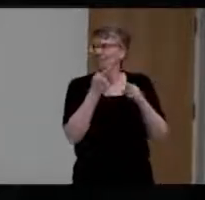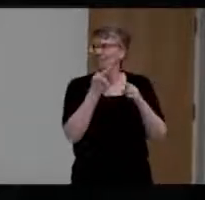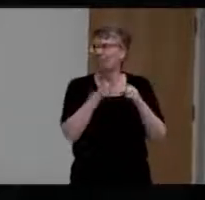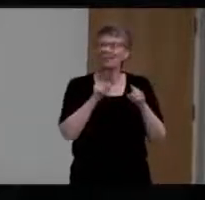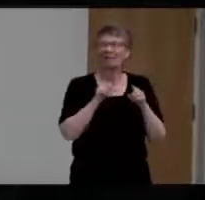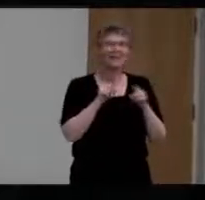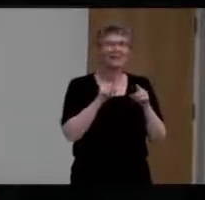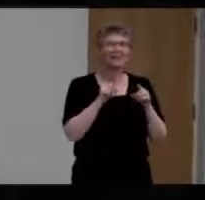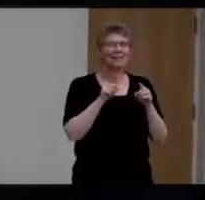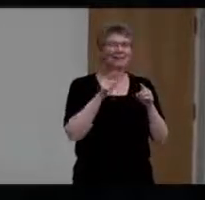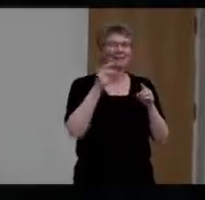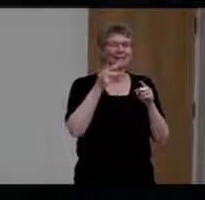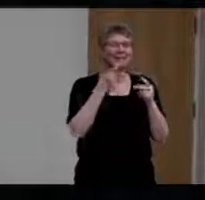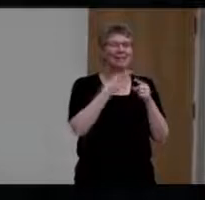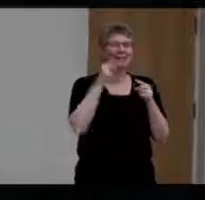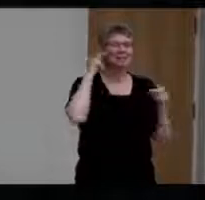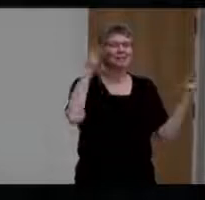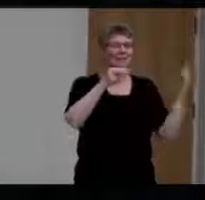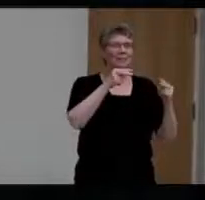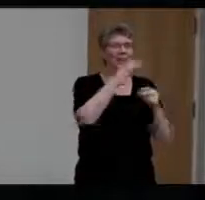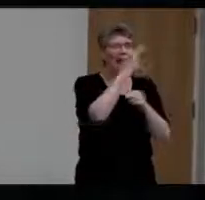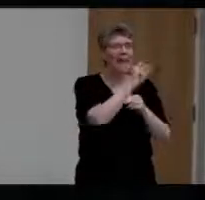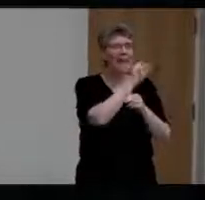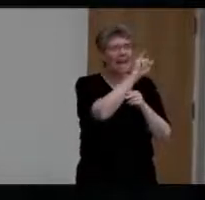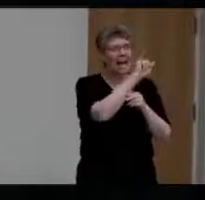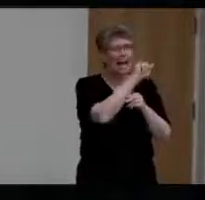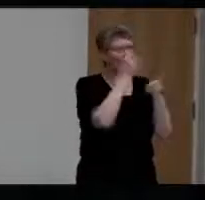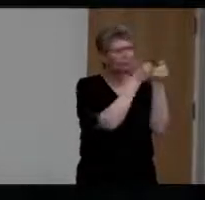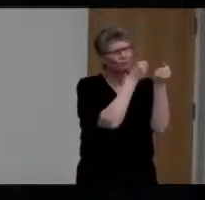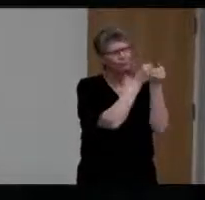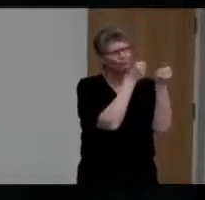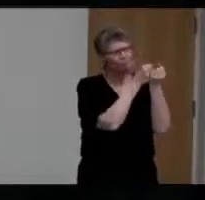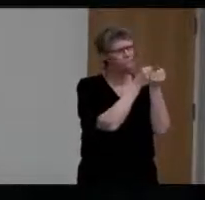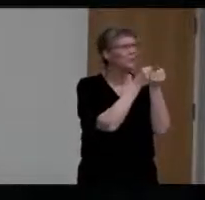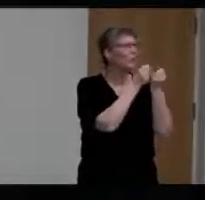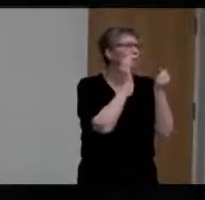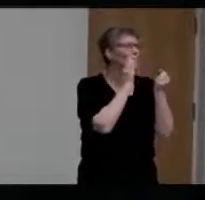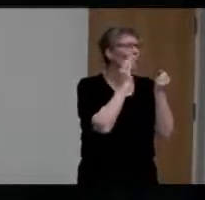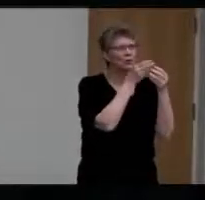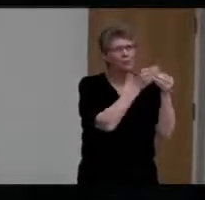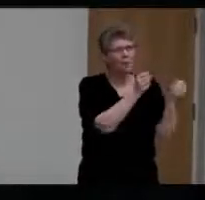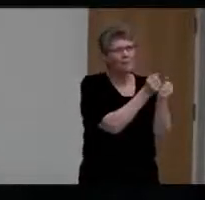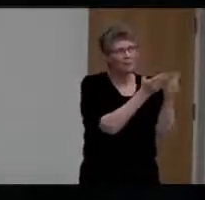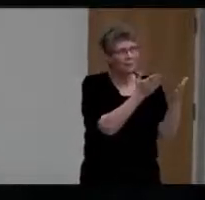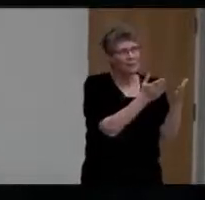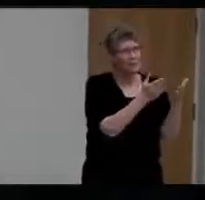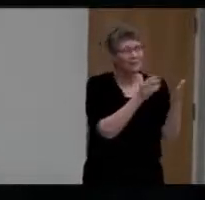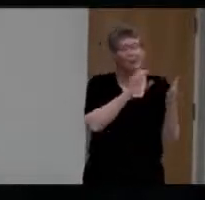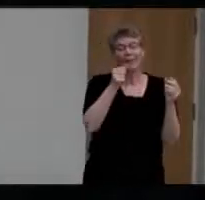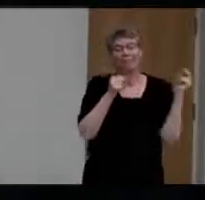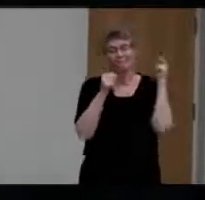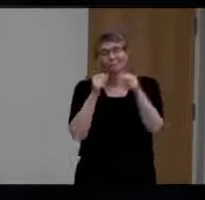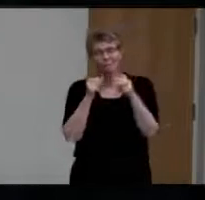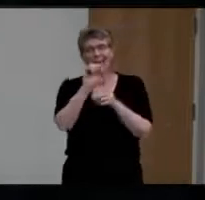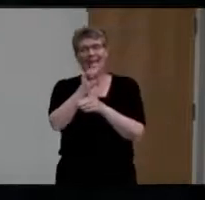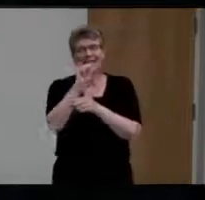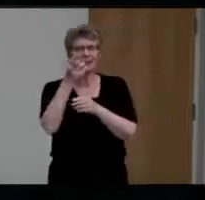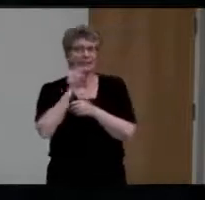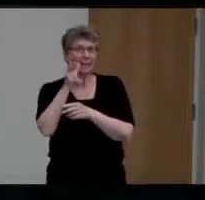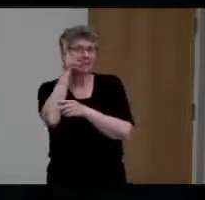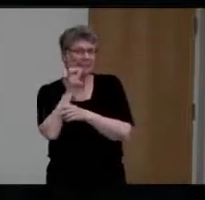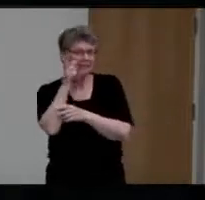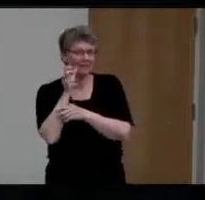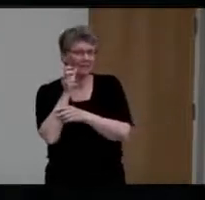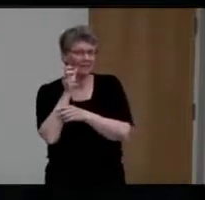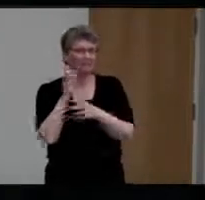then AI is sort of our nightmares incarnate. And I think sometimes that story speaks to that you know, it's not, it